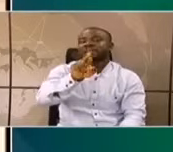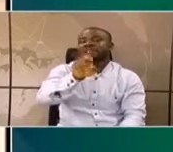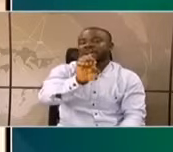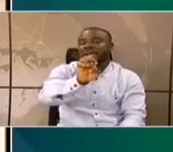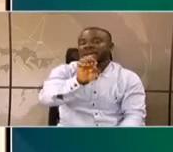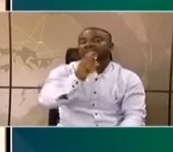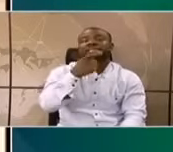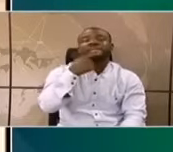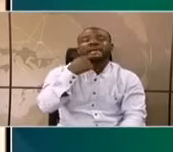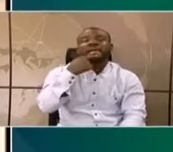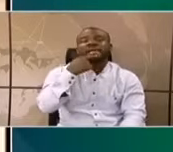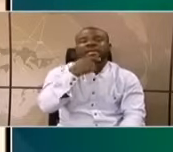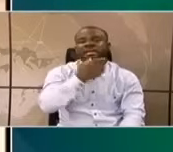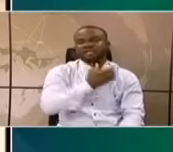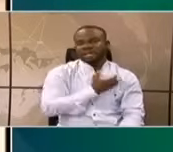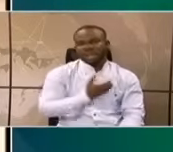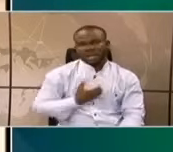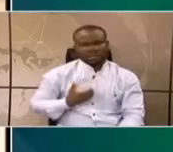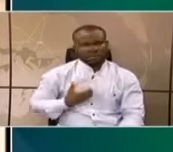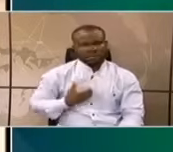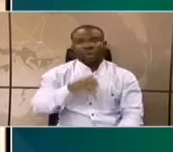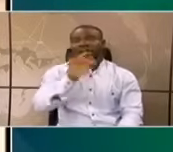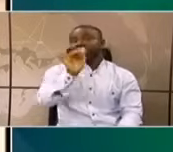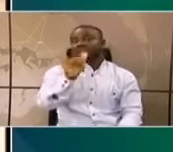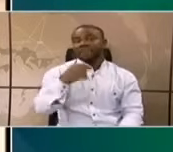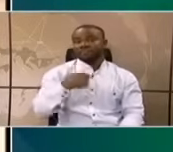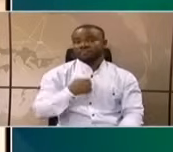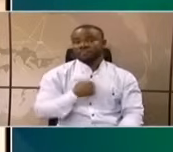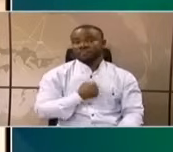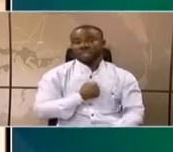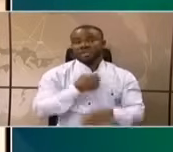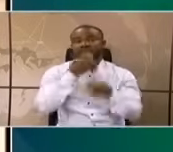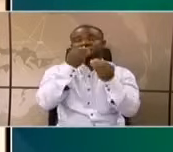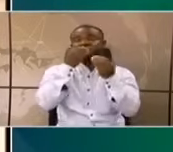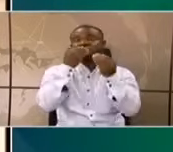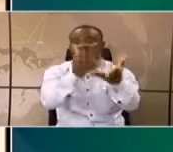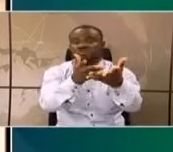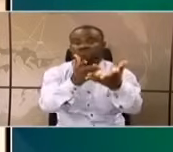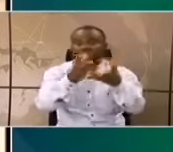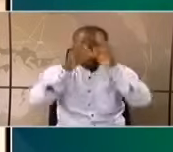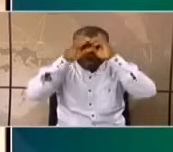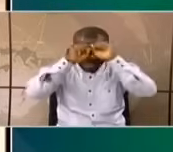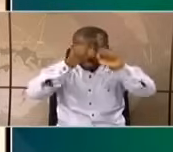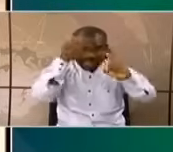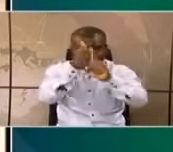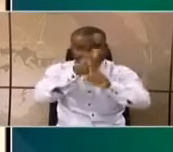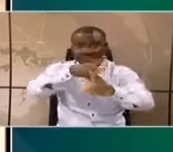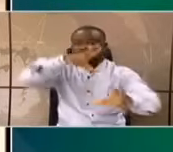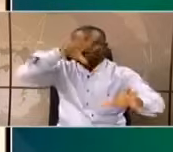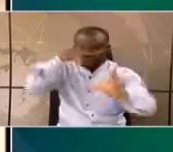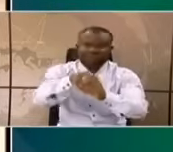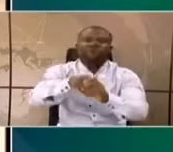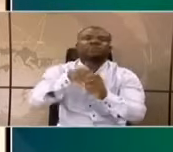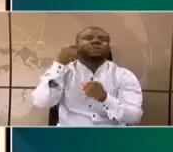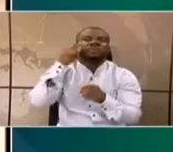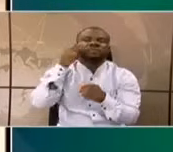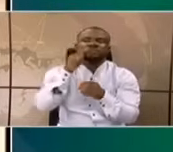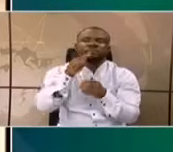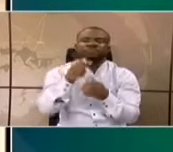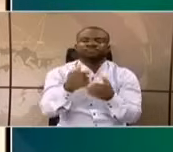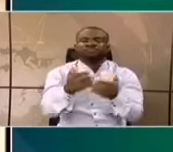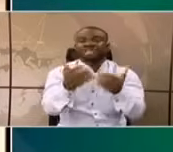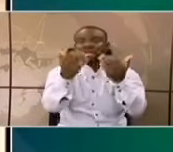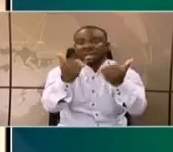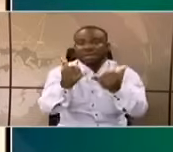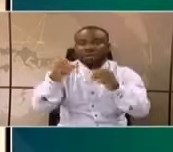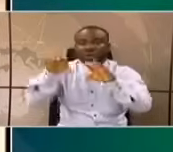presidency led by the president himself. Fellow Ghanaians. They are actively involved in Galamsey. it is Sikaso. Omenyo Afei,